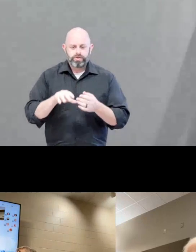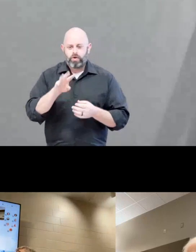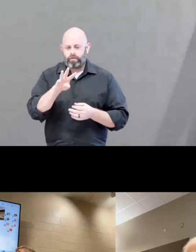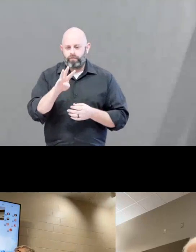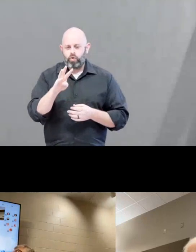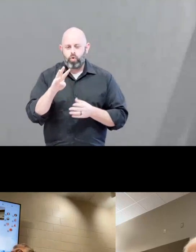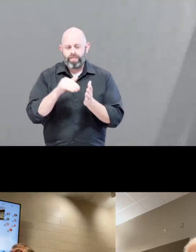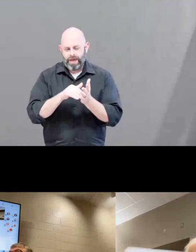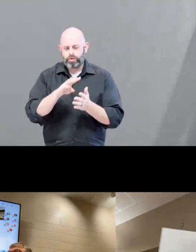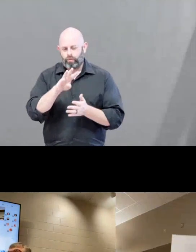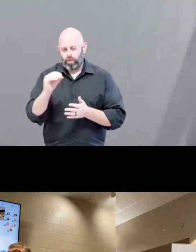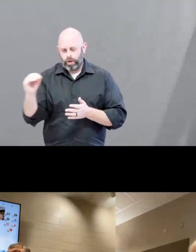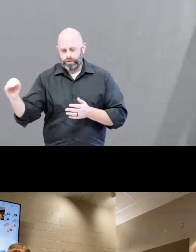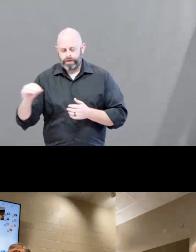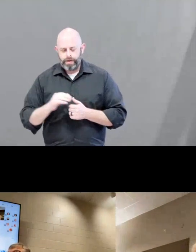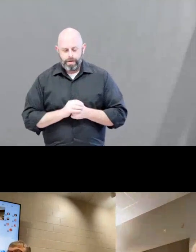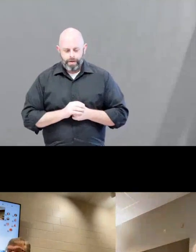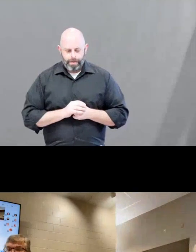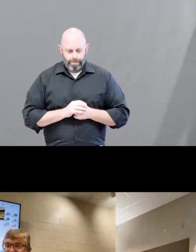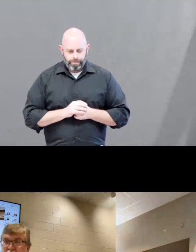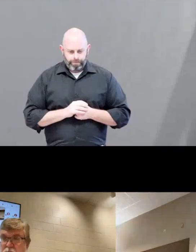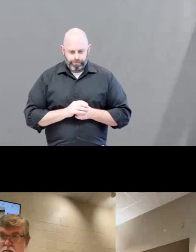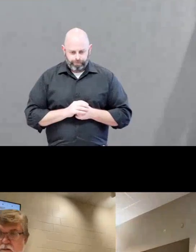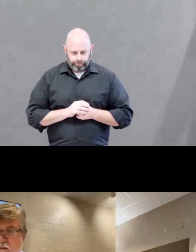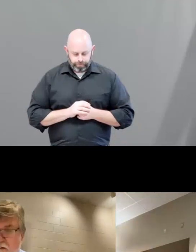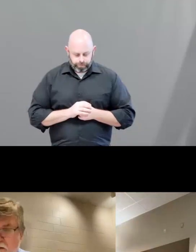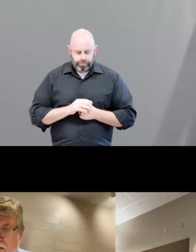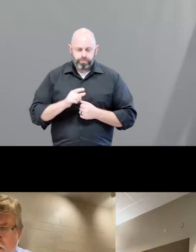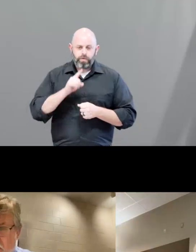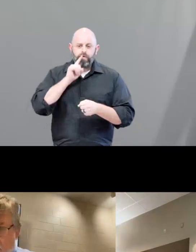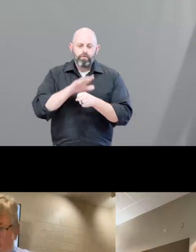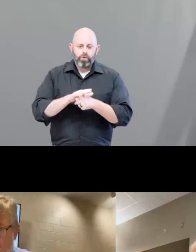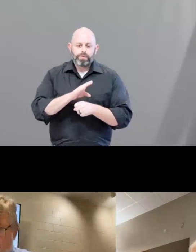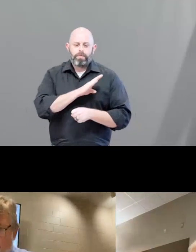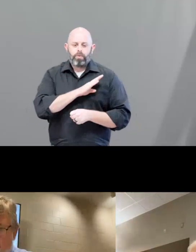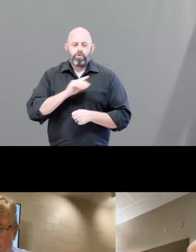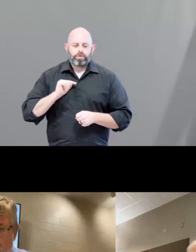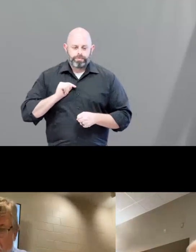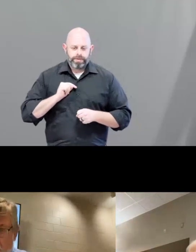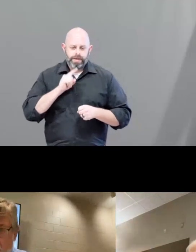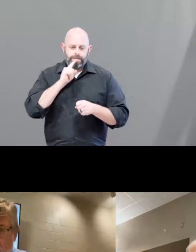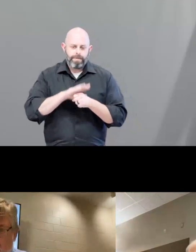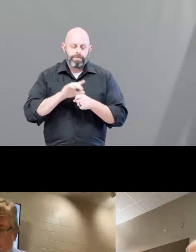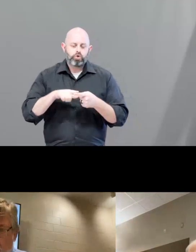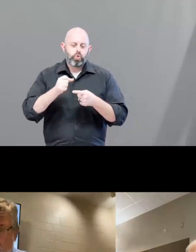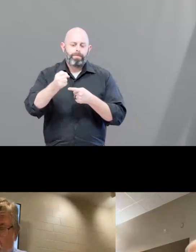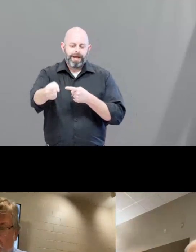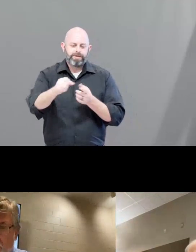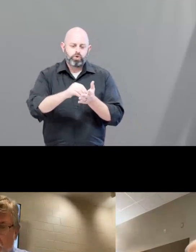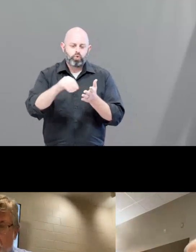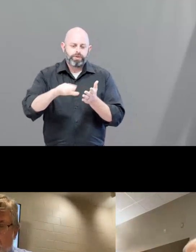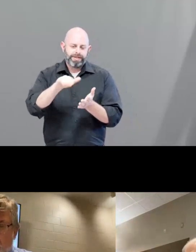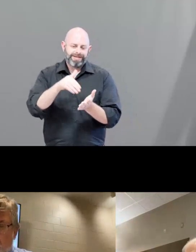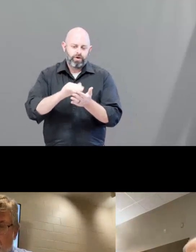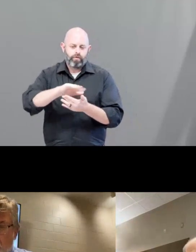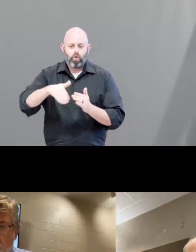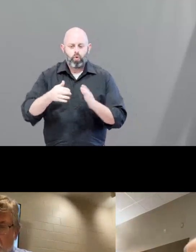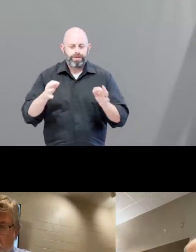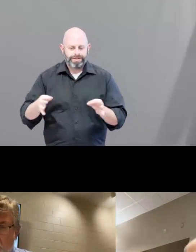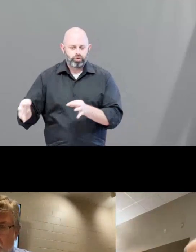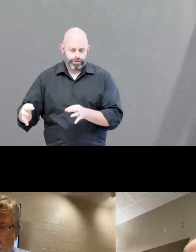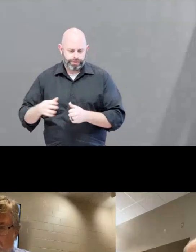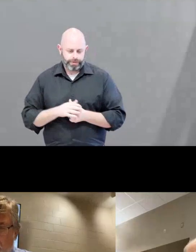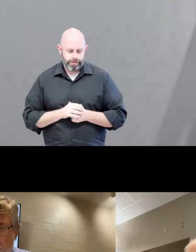4,000. And this basically affirms that the Board of Trustees' commitment to placing students at the center of all